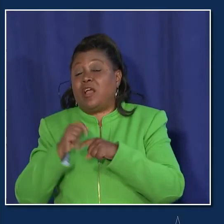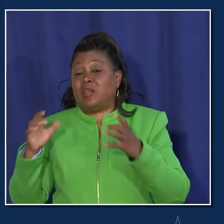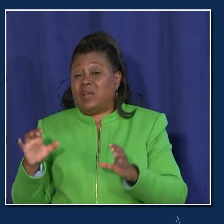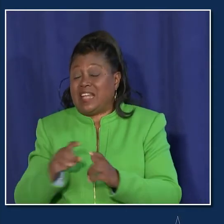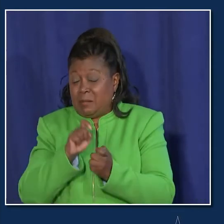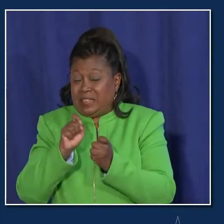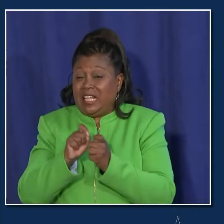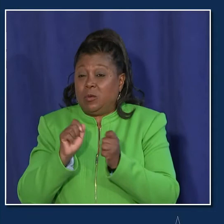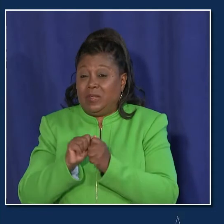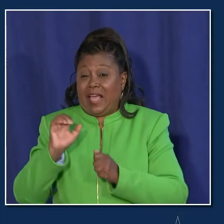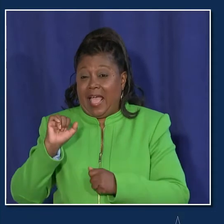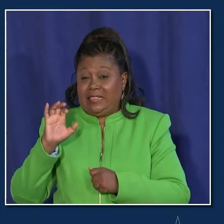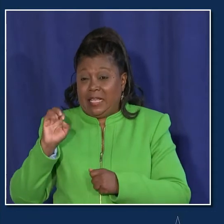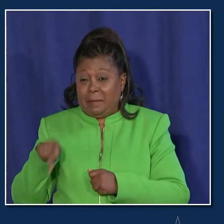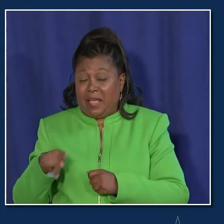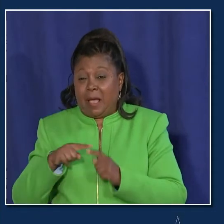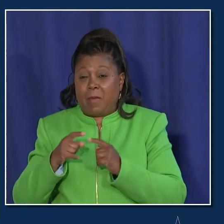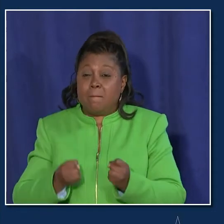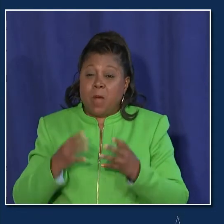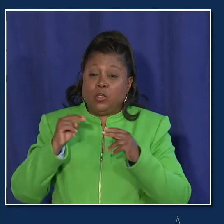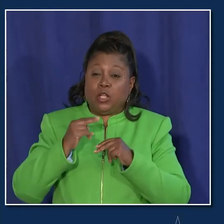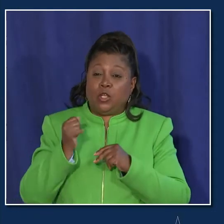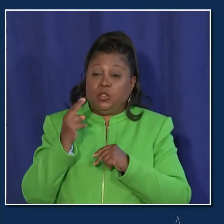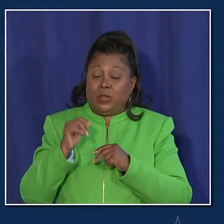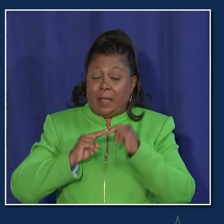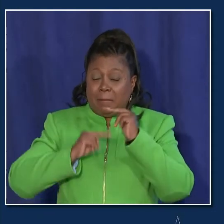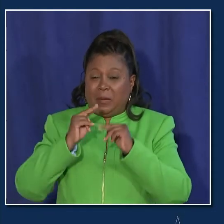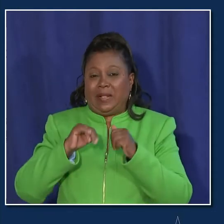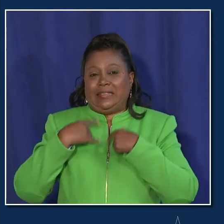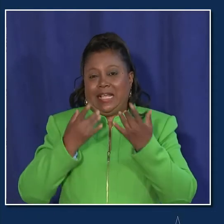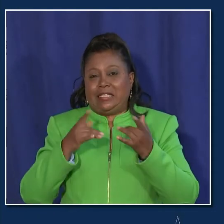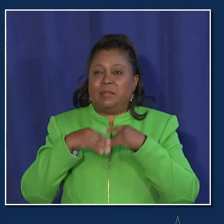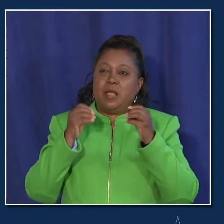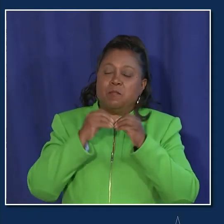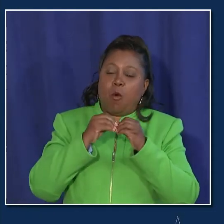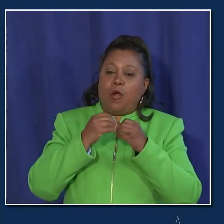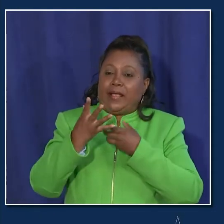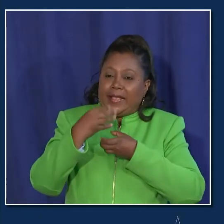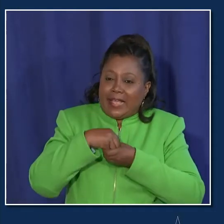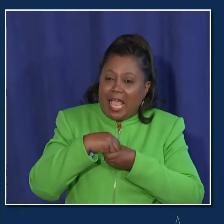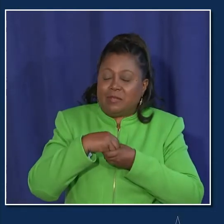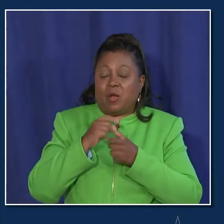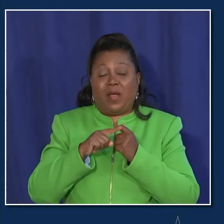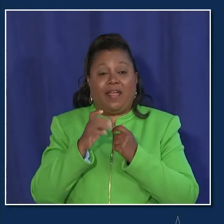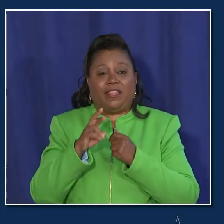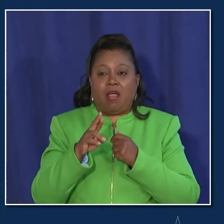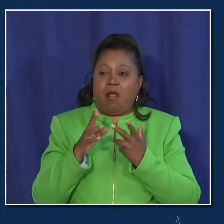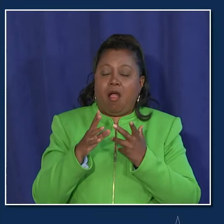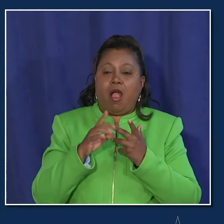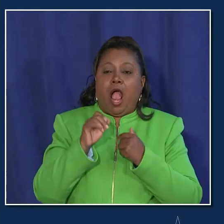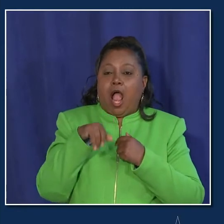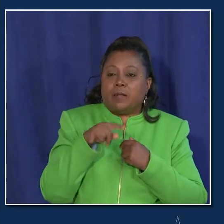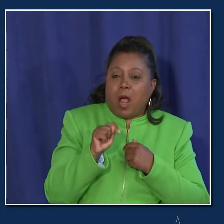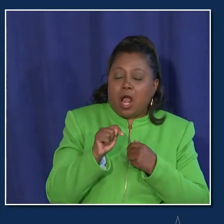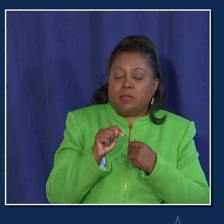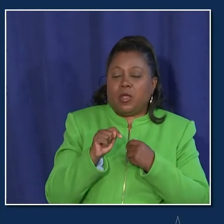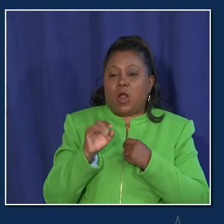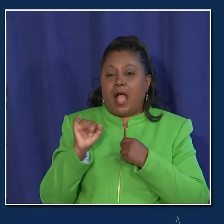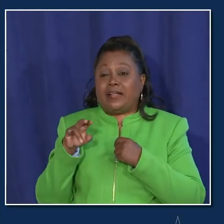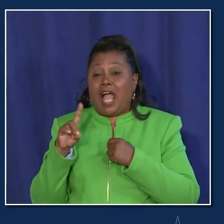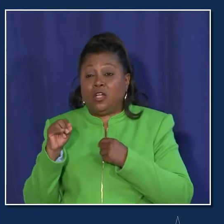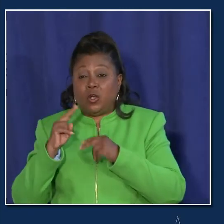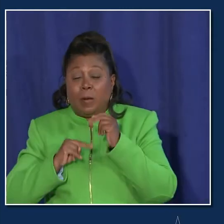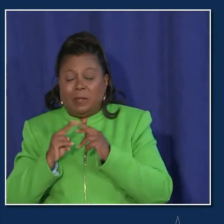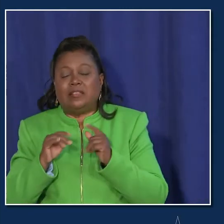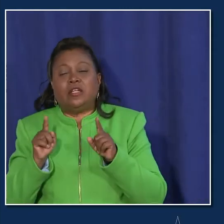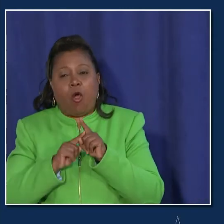done, particularly with BACP, around multi-unit buildings where there tends to be more engagement. Where there are apartment or condominium buildings,